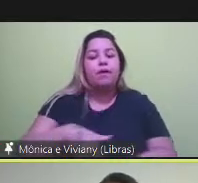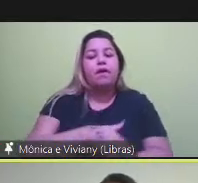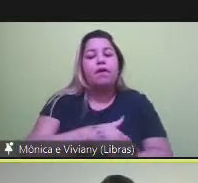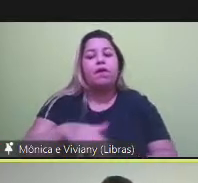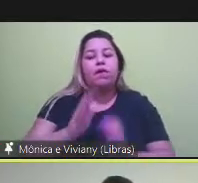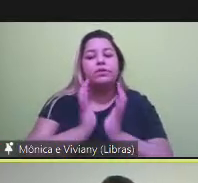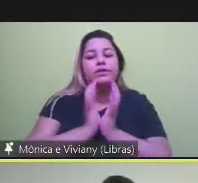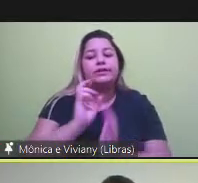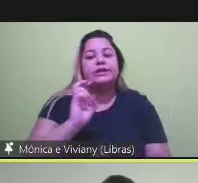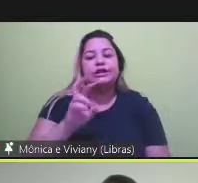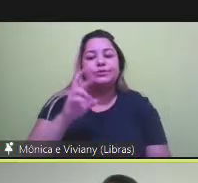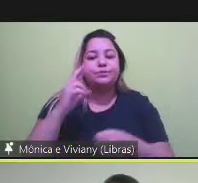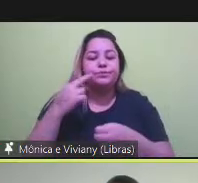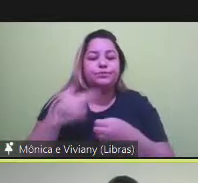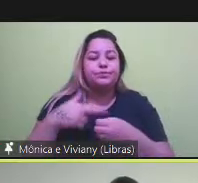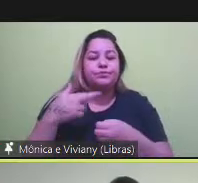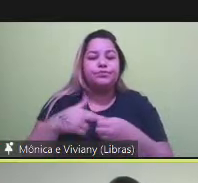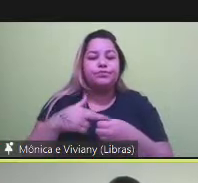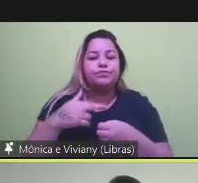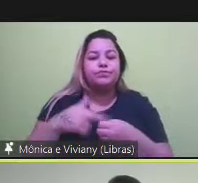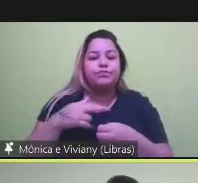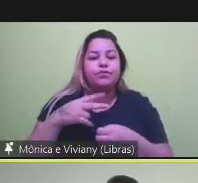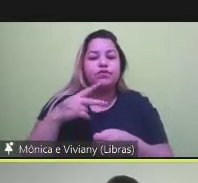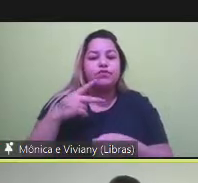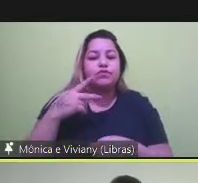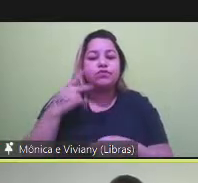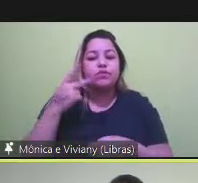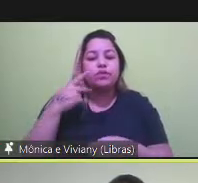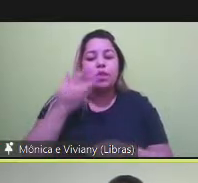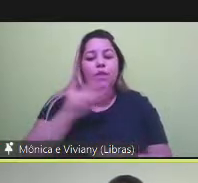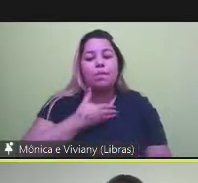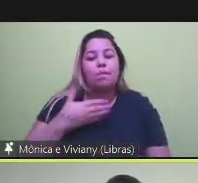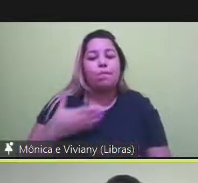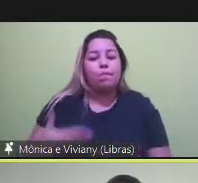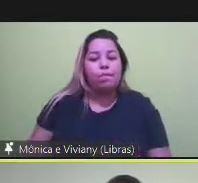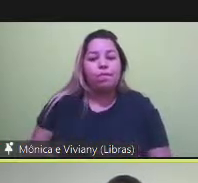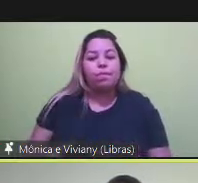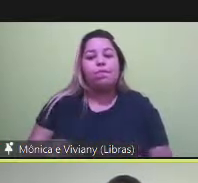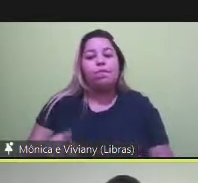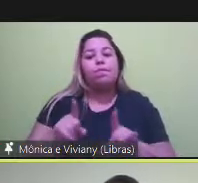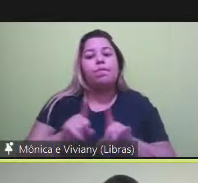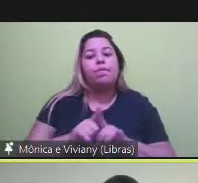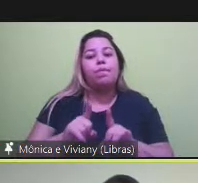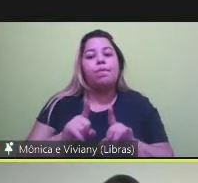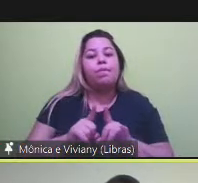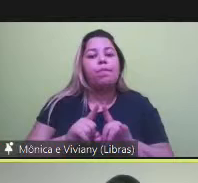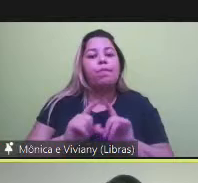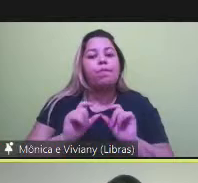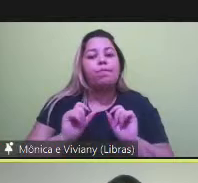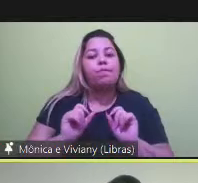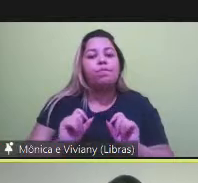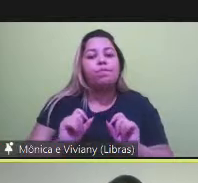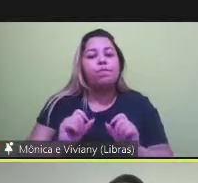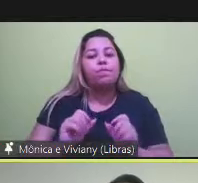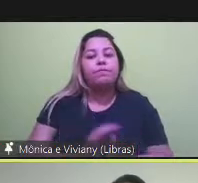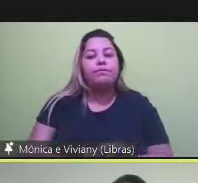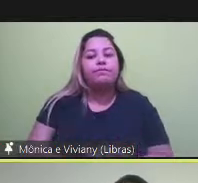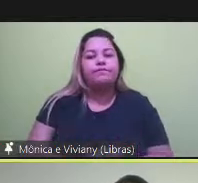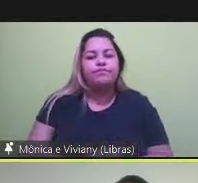neighborhoods grouped in 5 political administrative regions and border with other cities